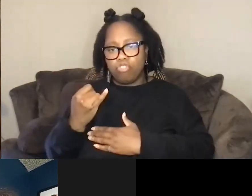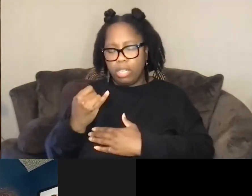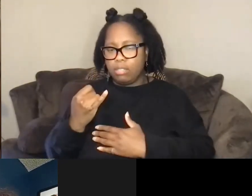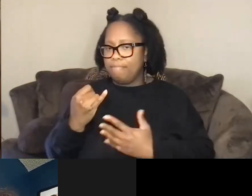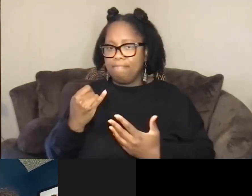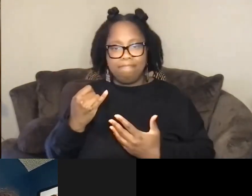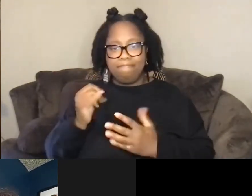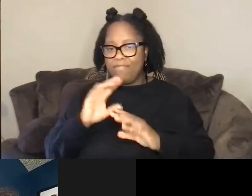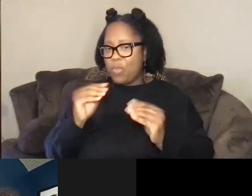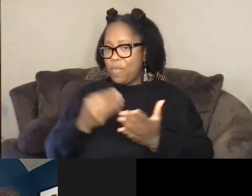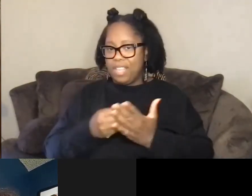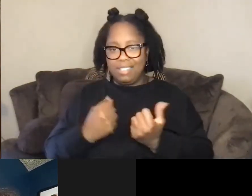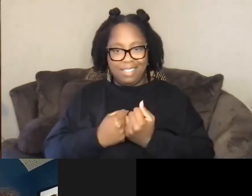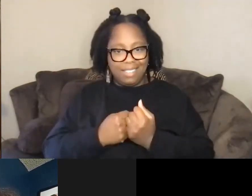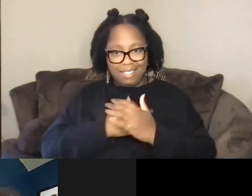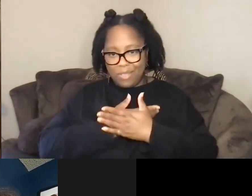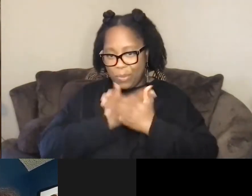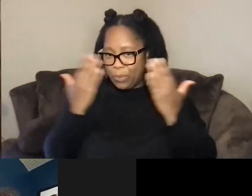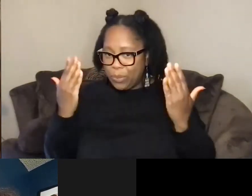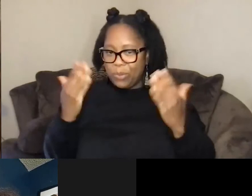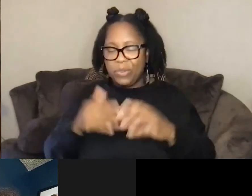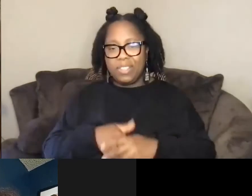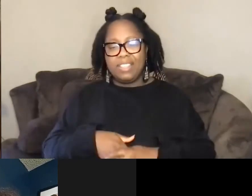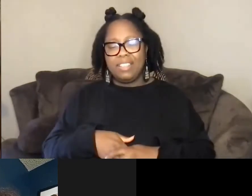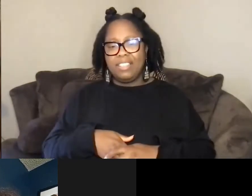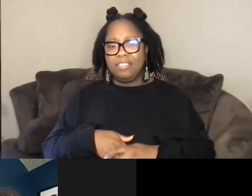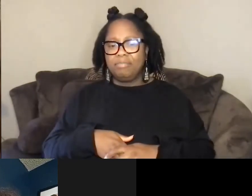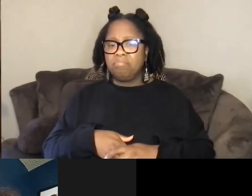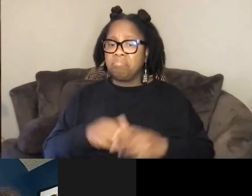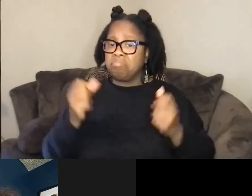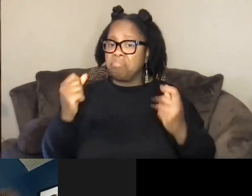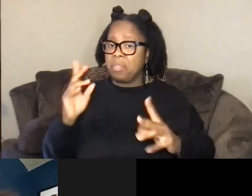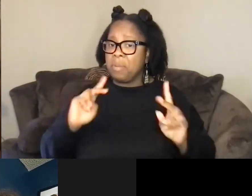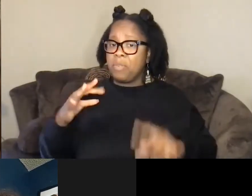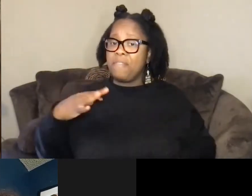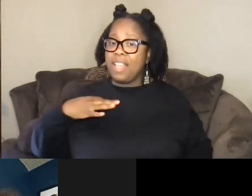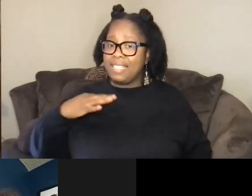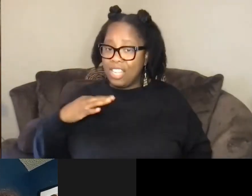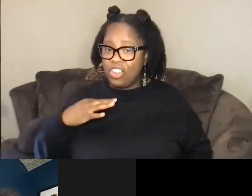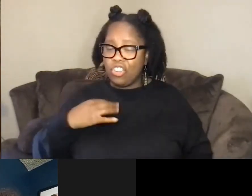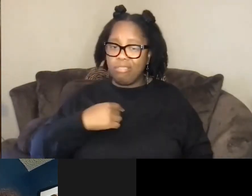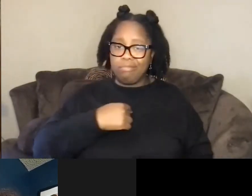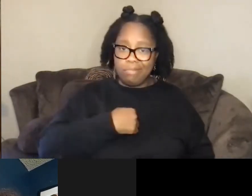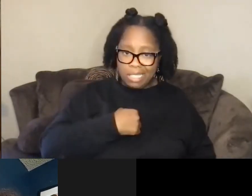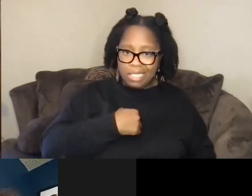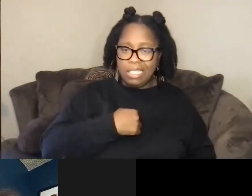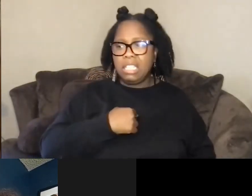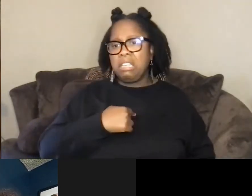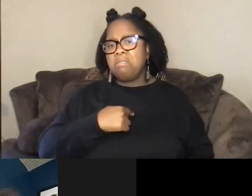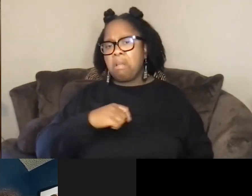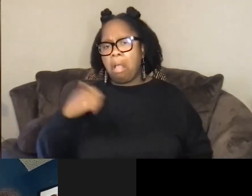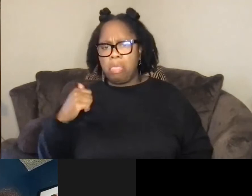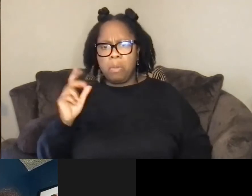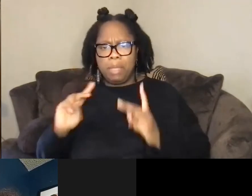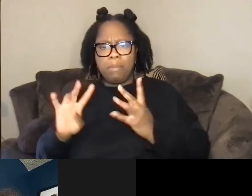have funding, and we're a project that has a lot of volunteers. There's myself and there's several other volunteers. And